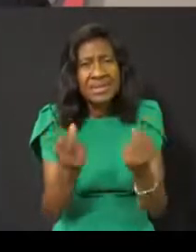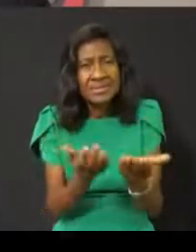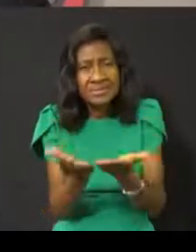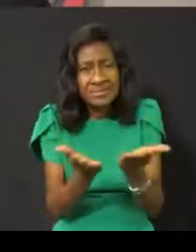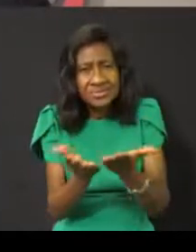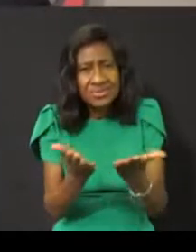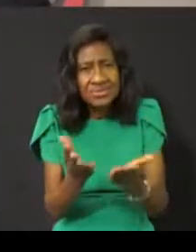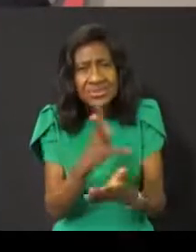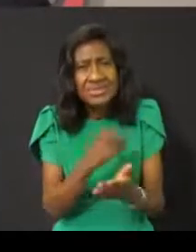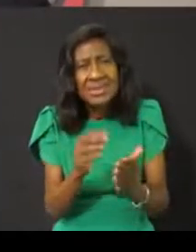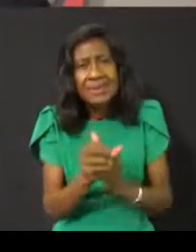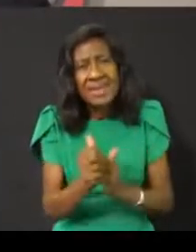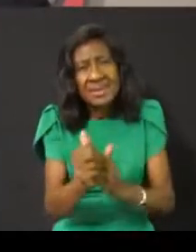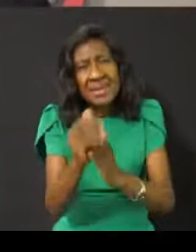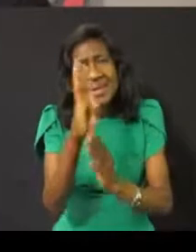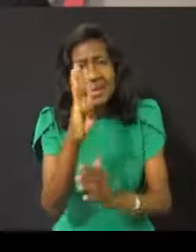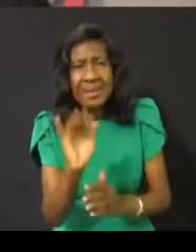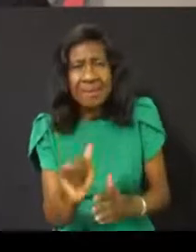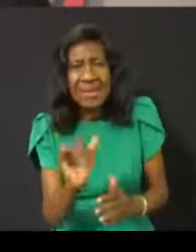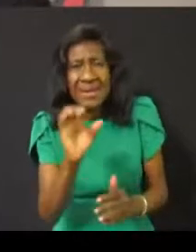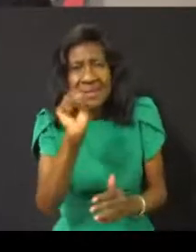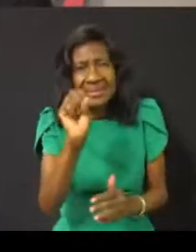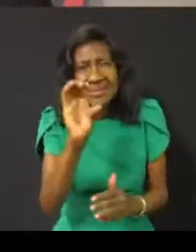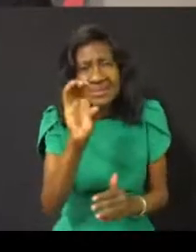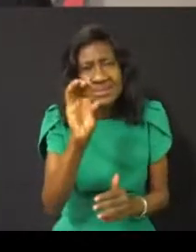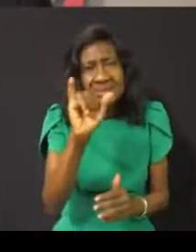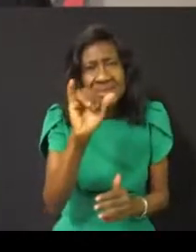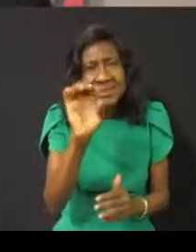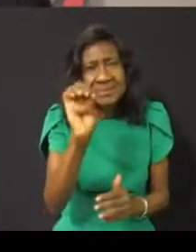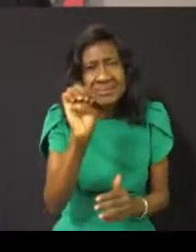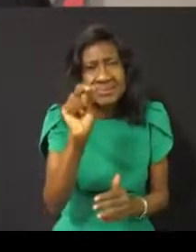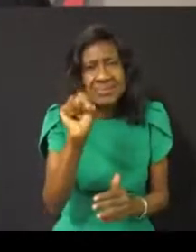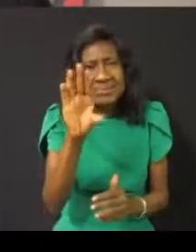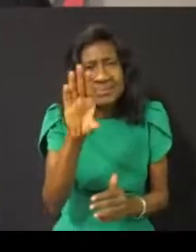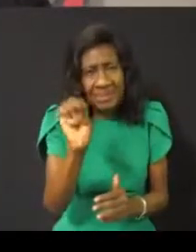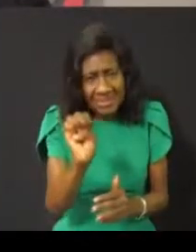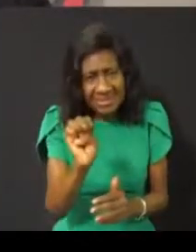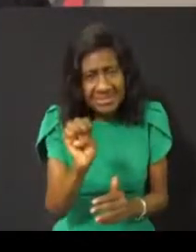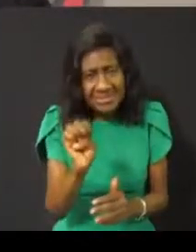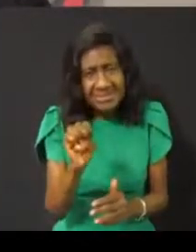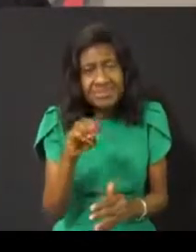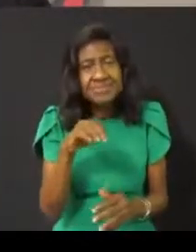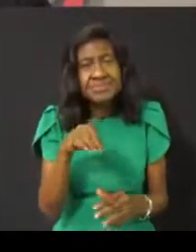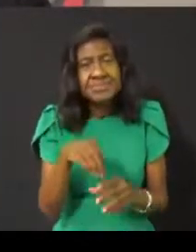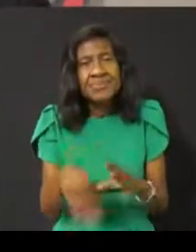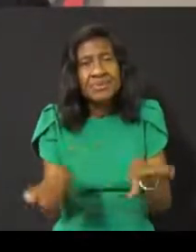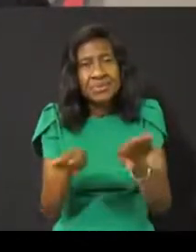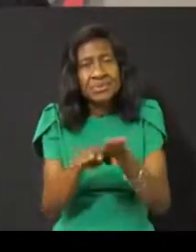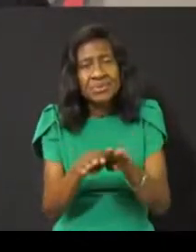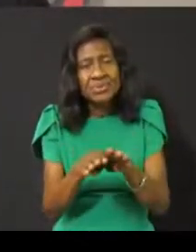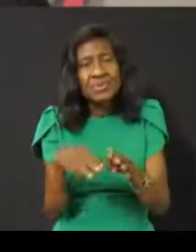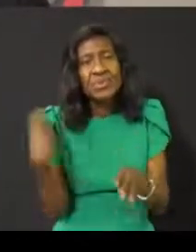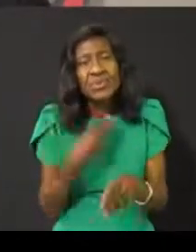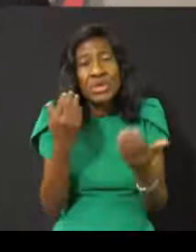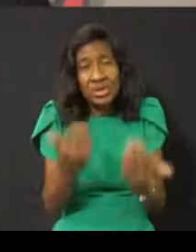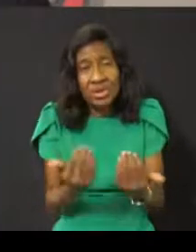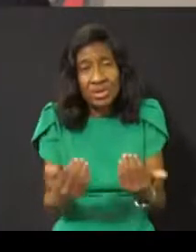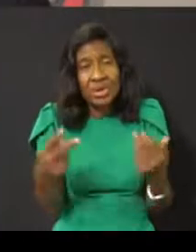the best data and science. In closing, we now have a date, you now have the